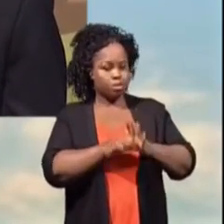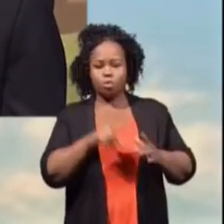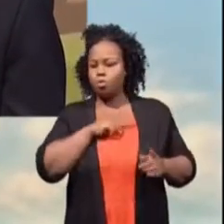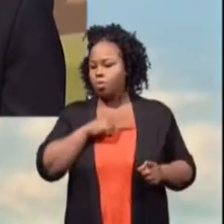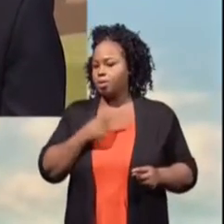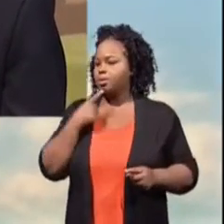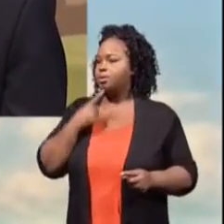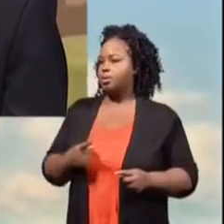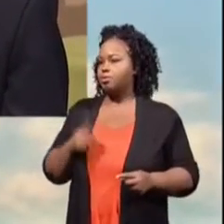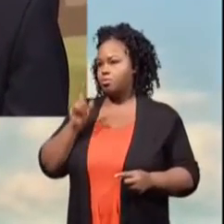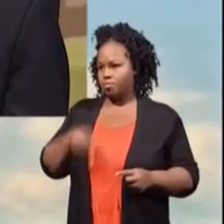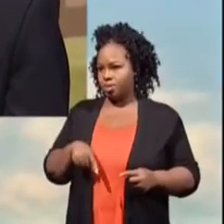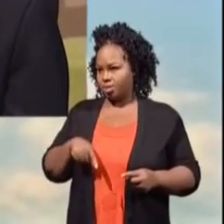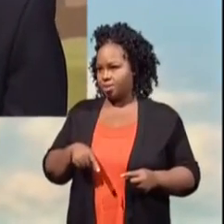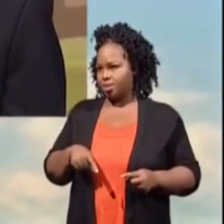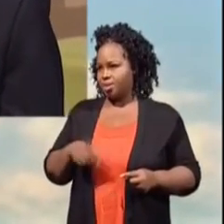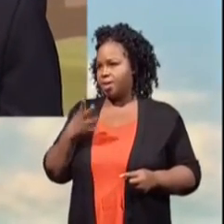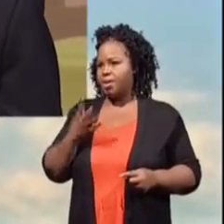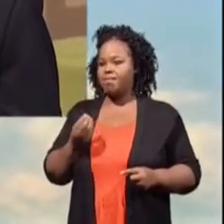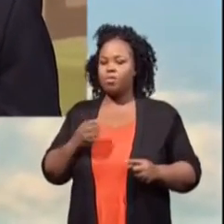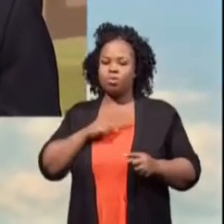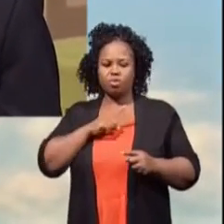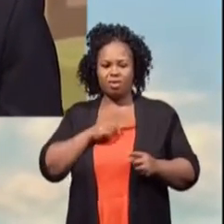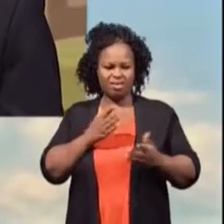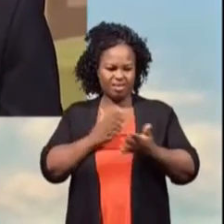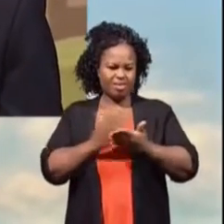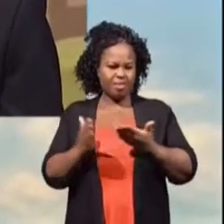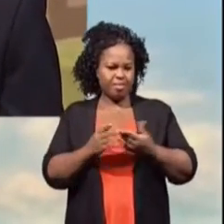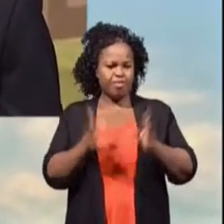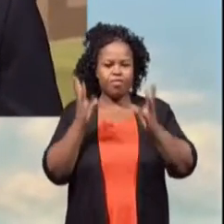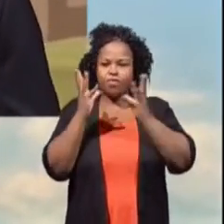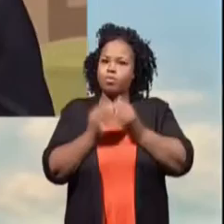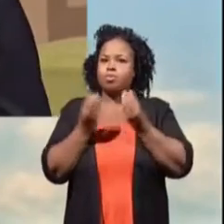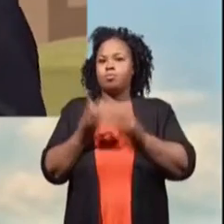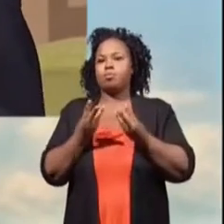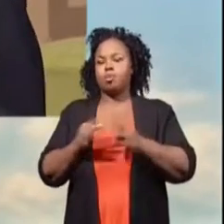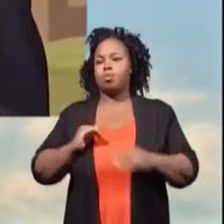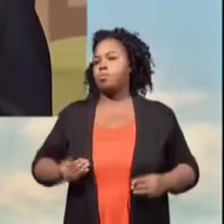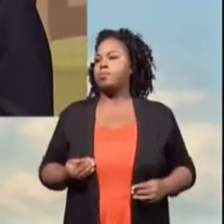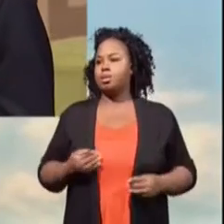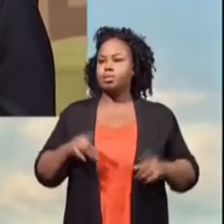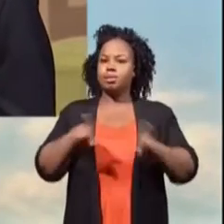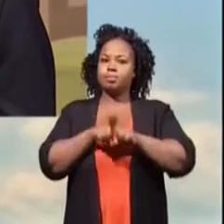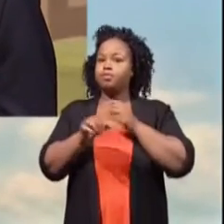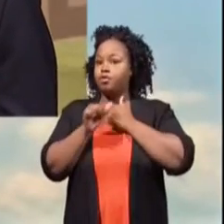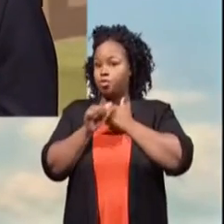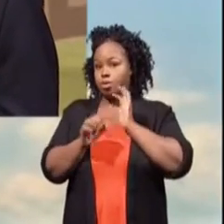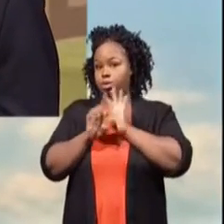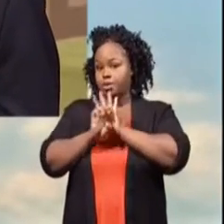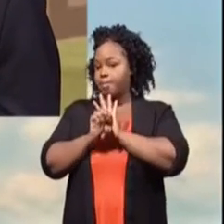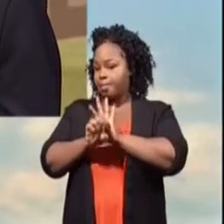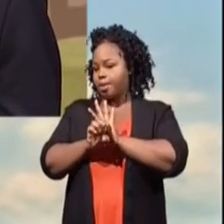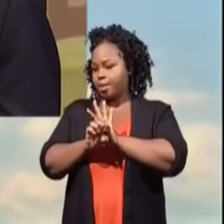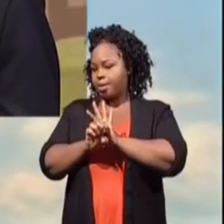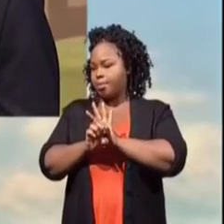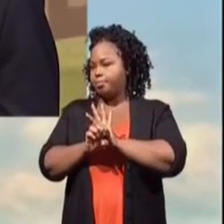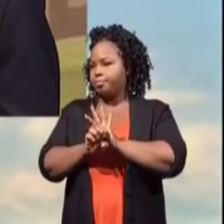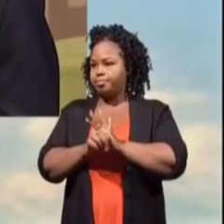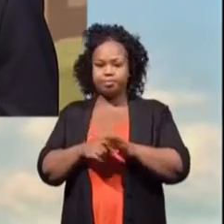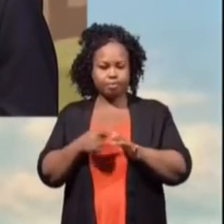deep there must be kuru tsantsibenali these few individuals bank and the lead but I'll give an example. I